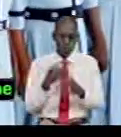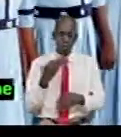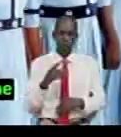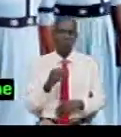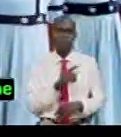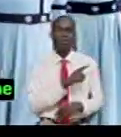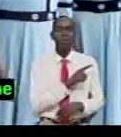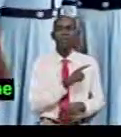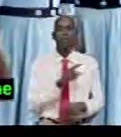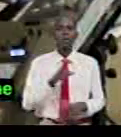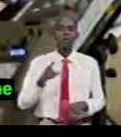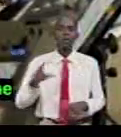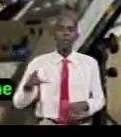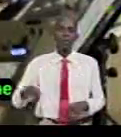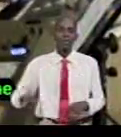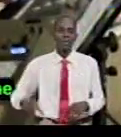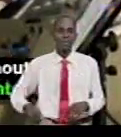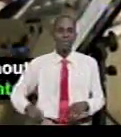worship of the